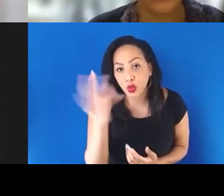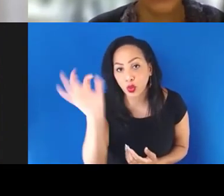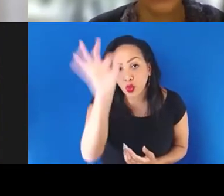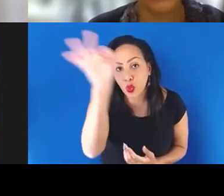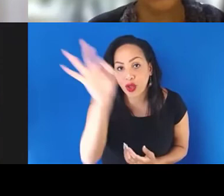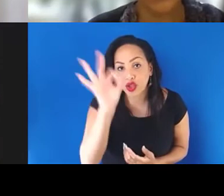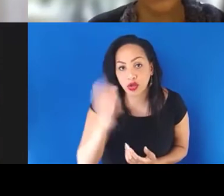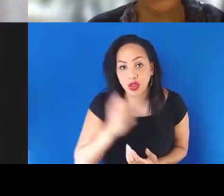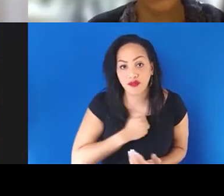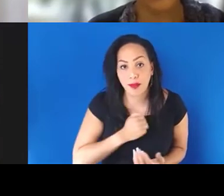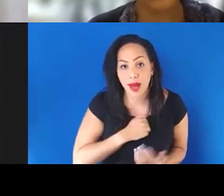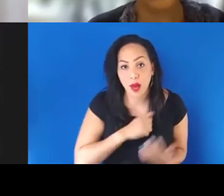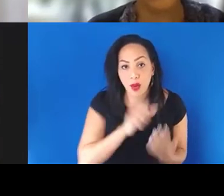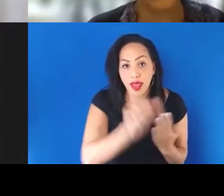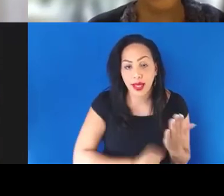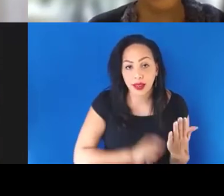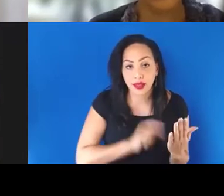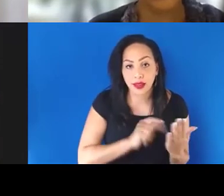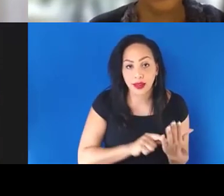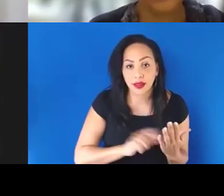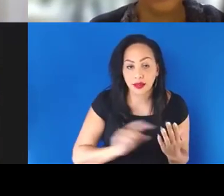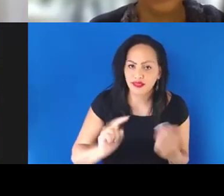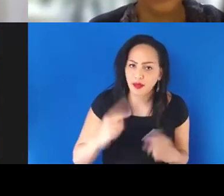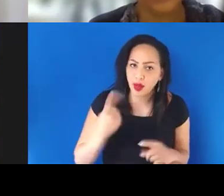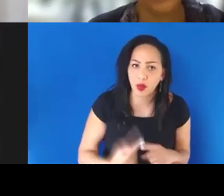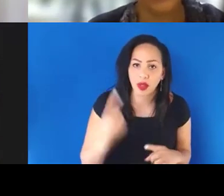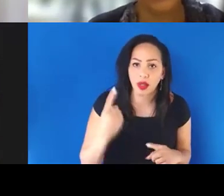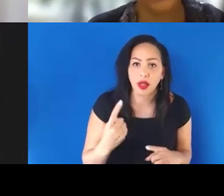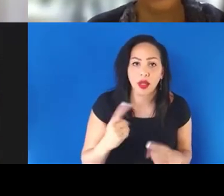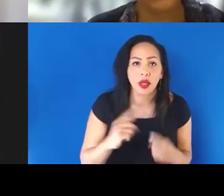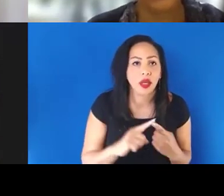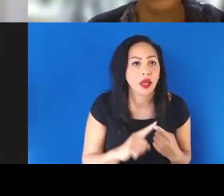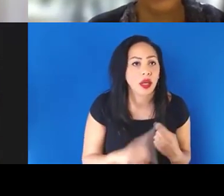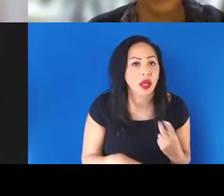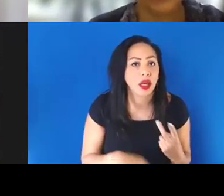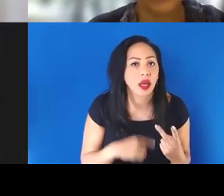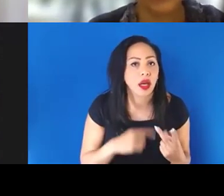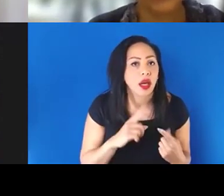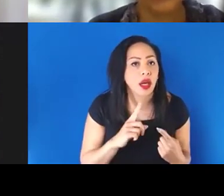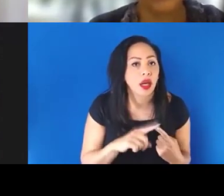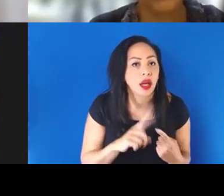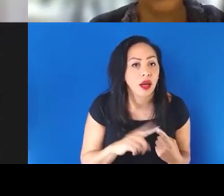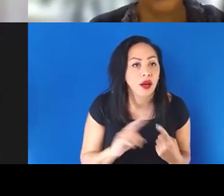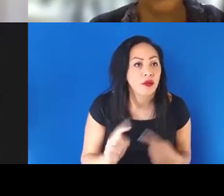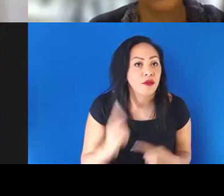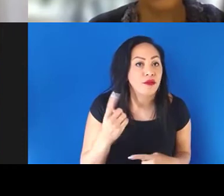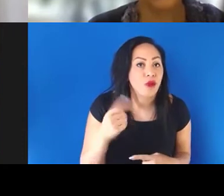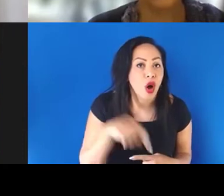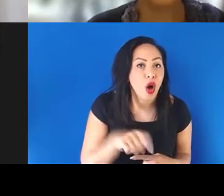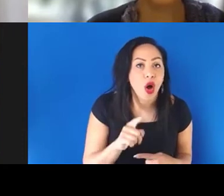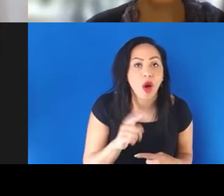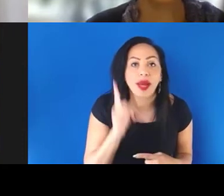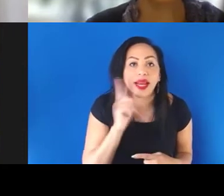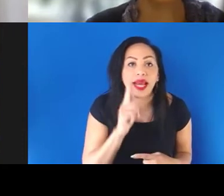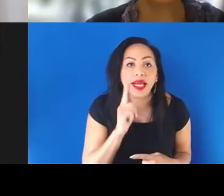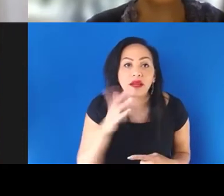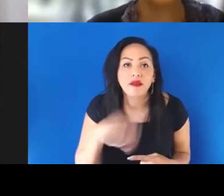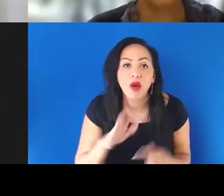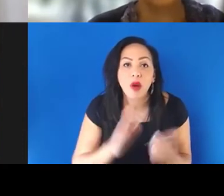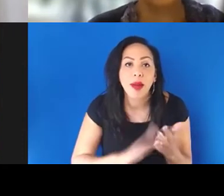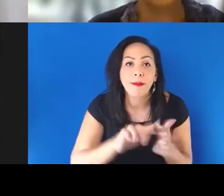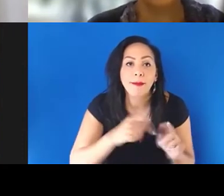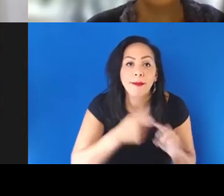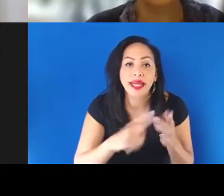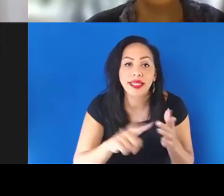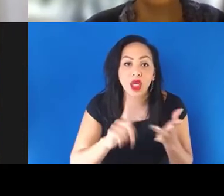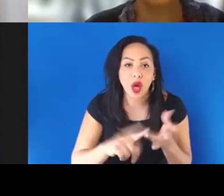very quickly. First from Diana Delgadillo from Mexico. She's asking about whether there is a trend